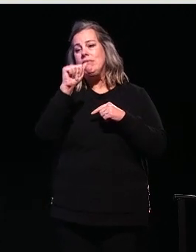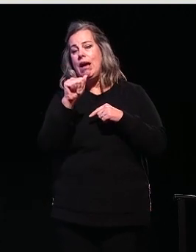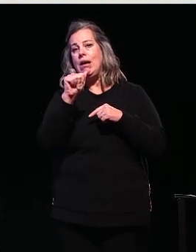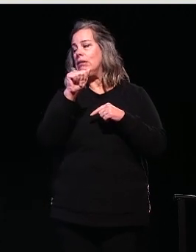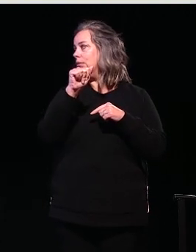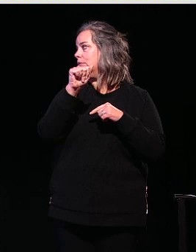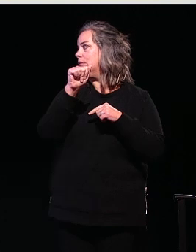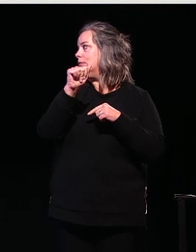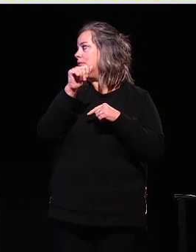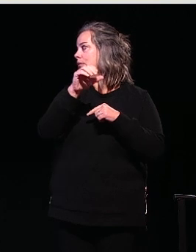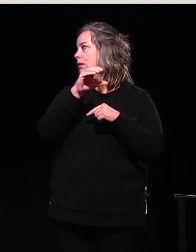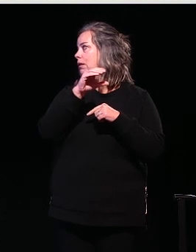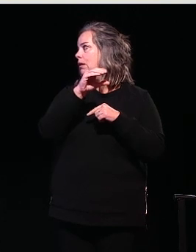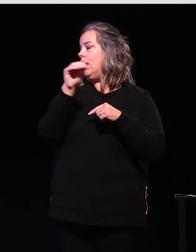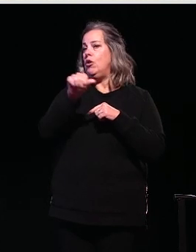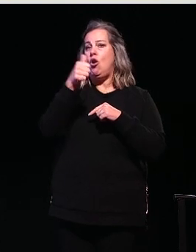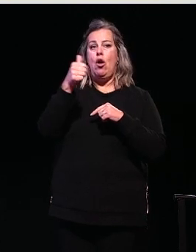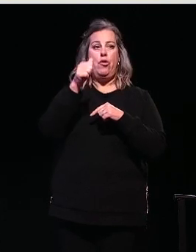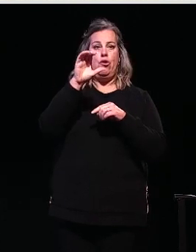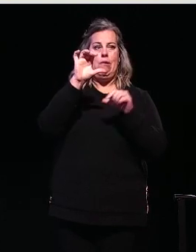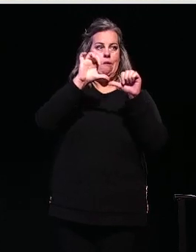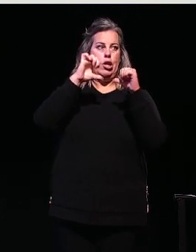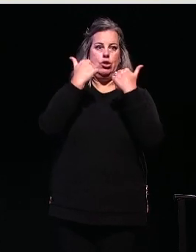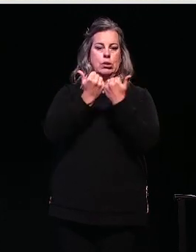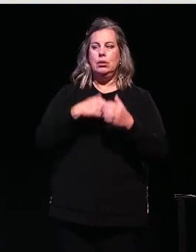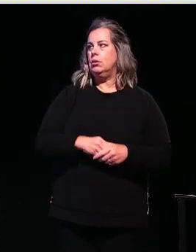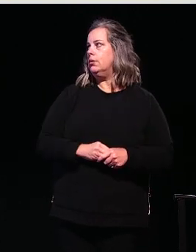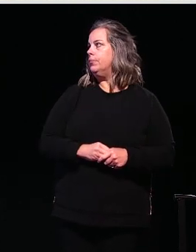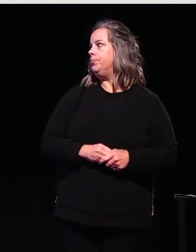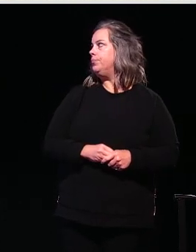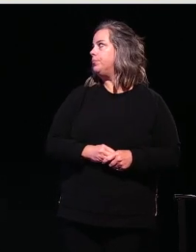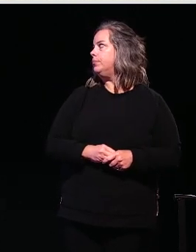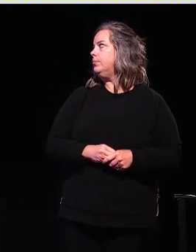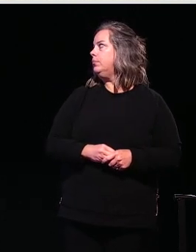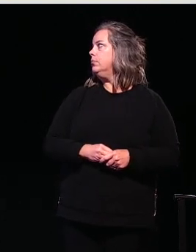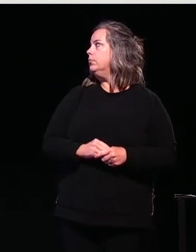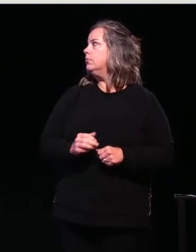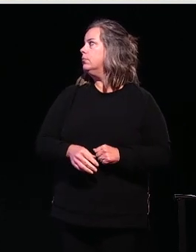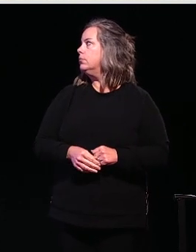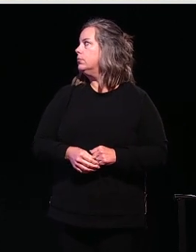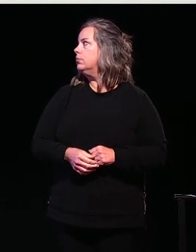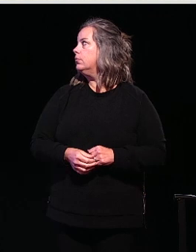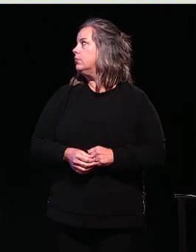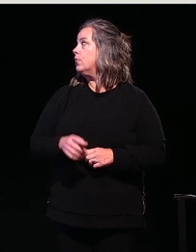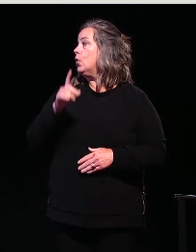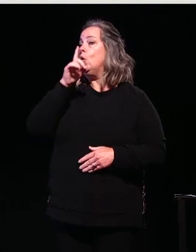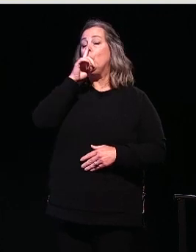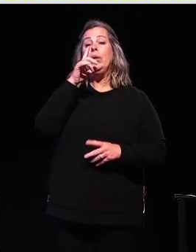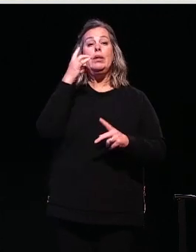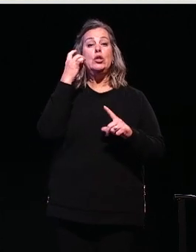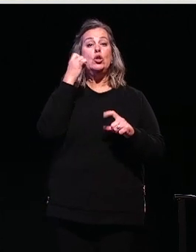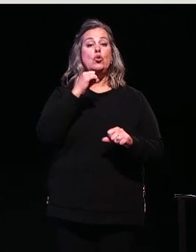national finalist for Clean Tech Open as well. This is truly the strongest team to solve this